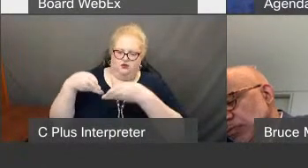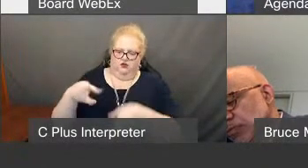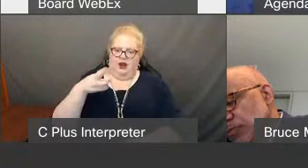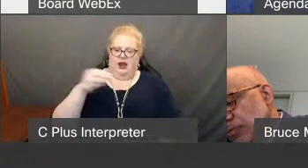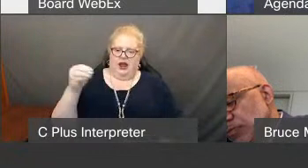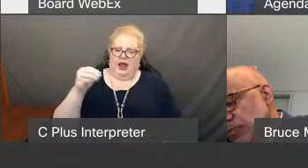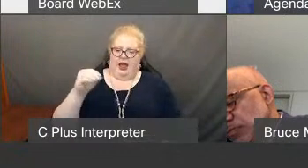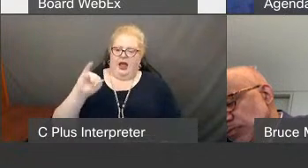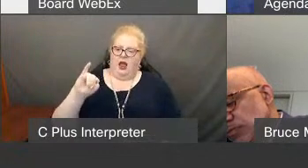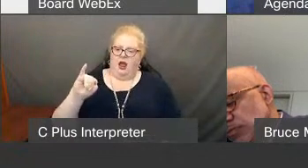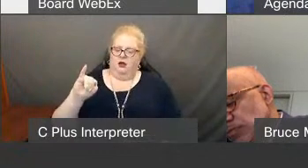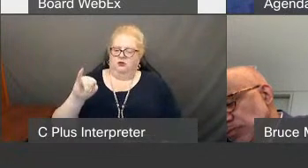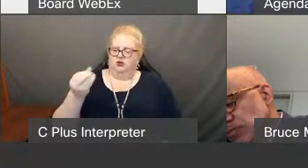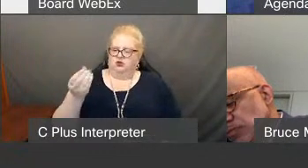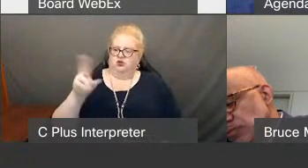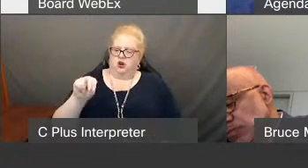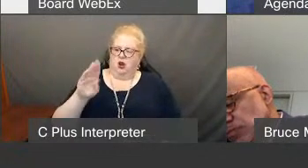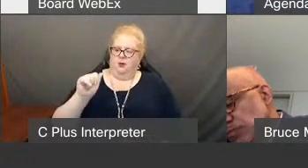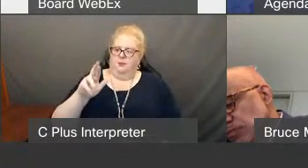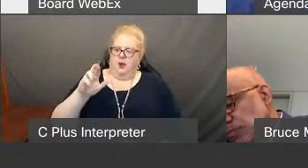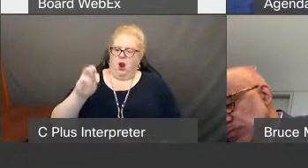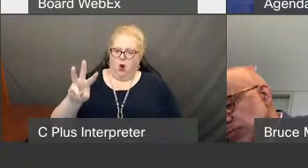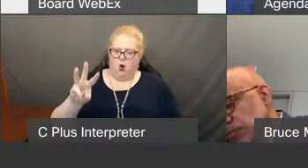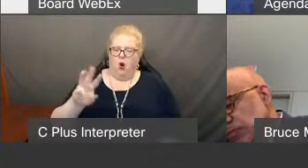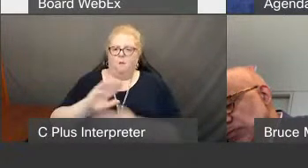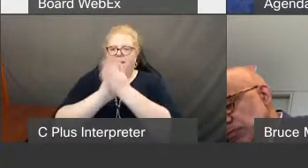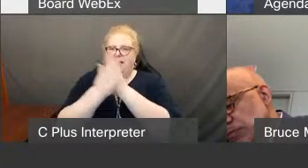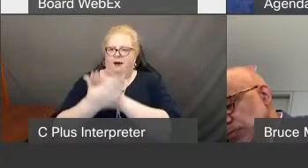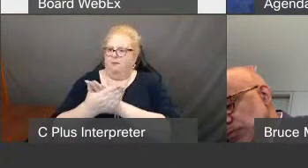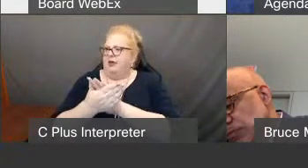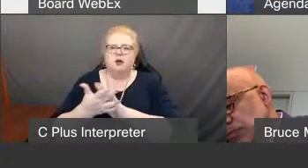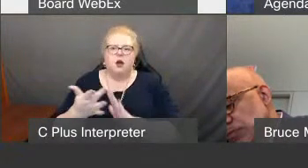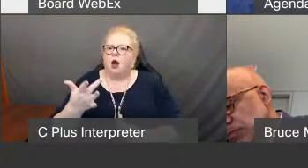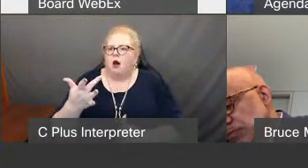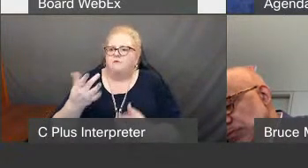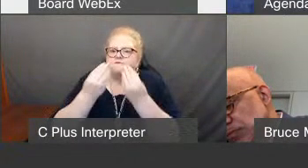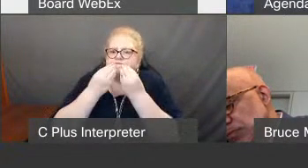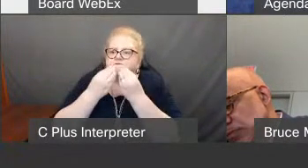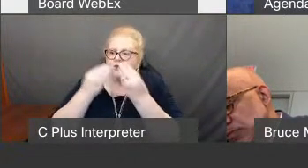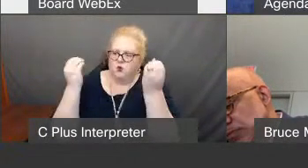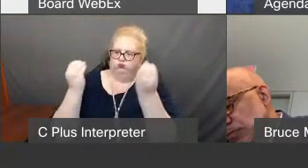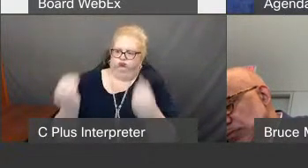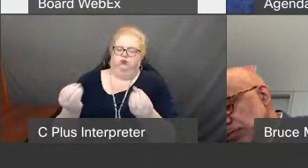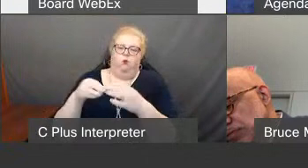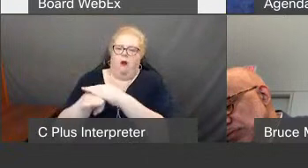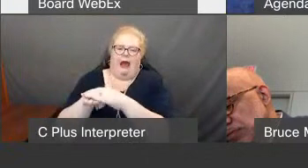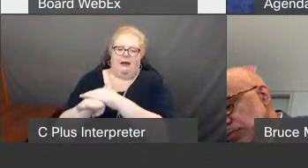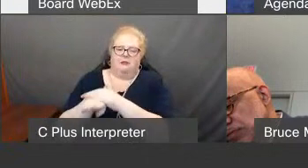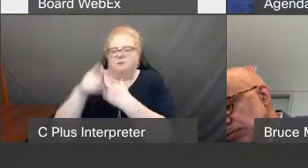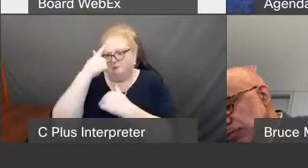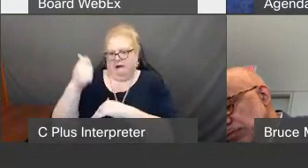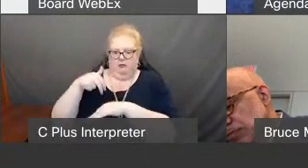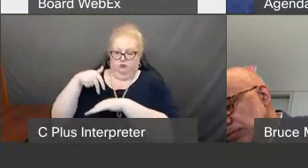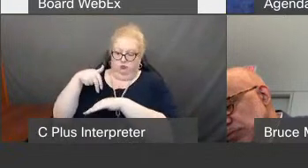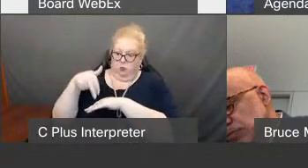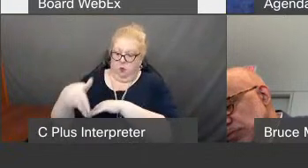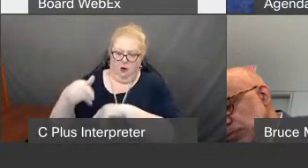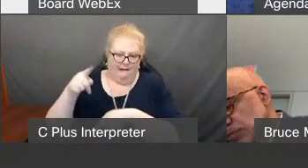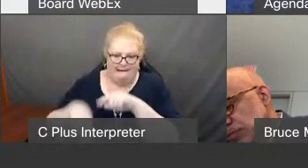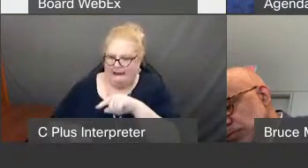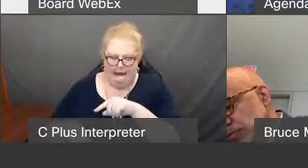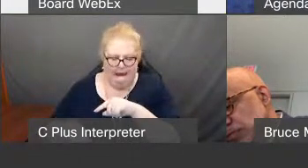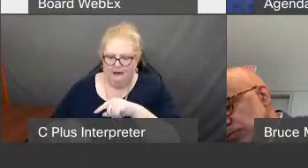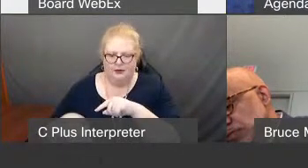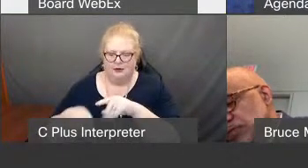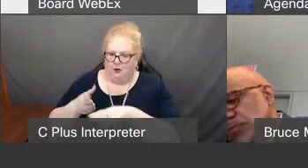food desert, because there's no walkable grocery store for those people. Just wanted to make sure that's